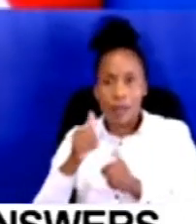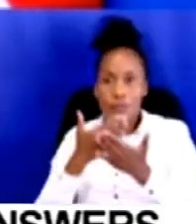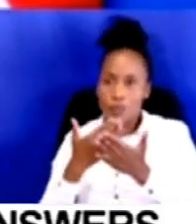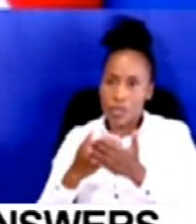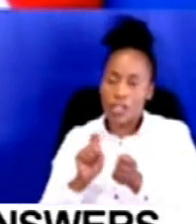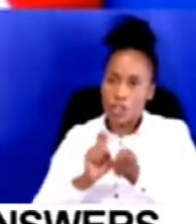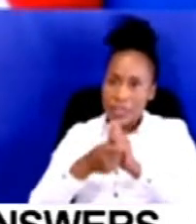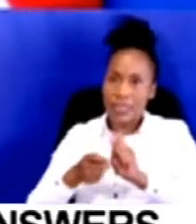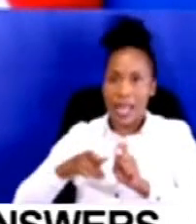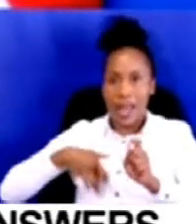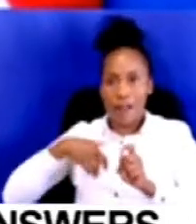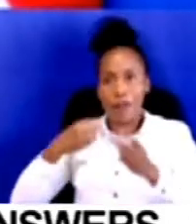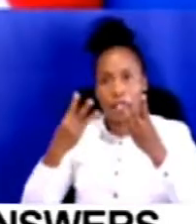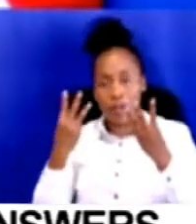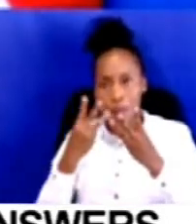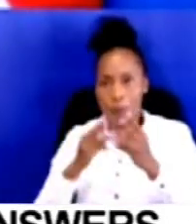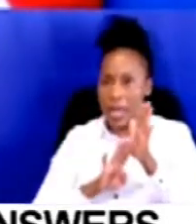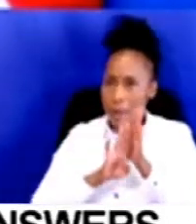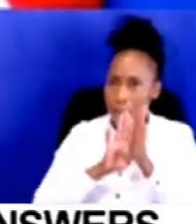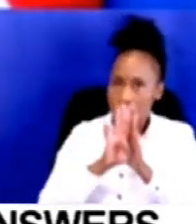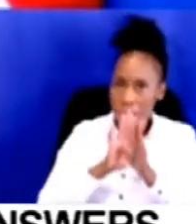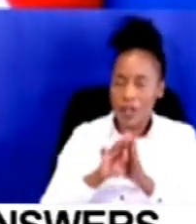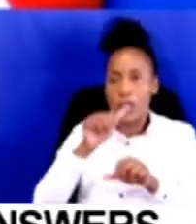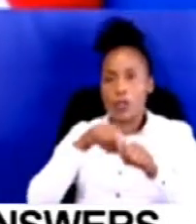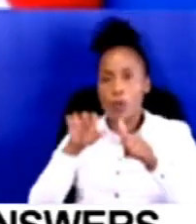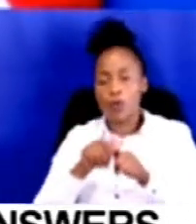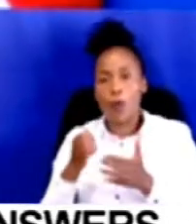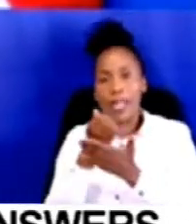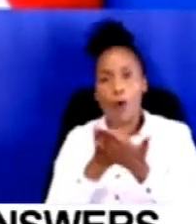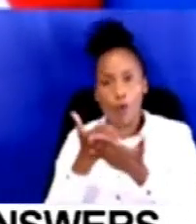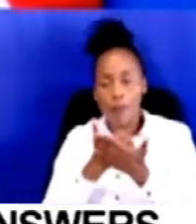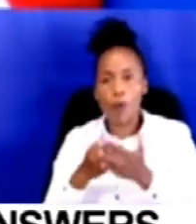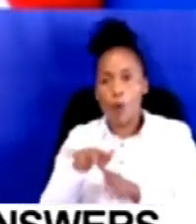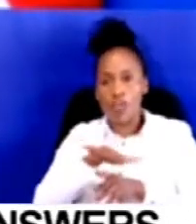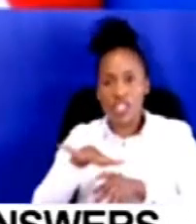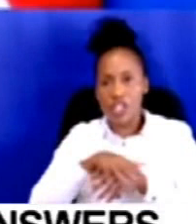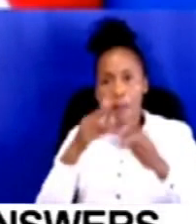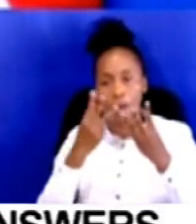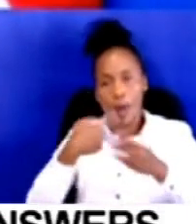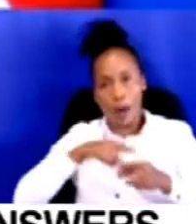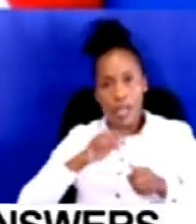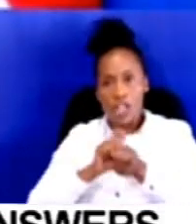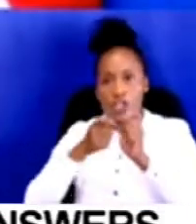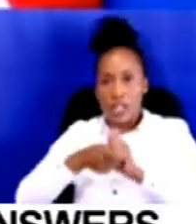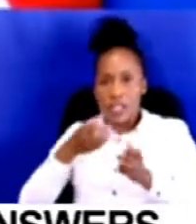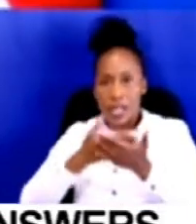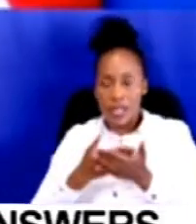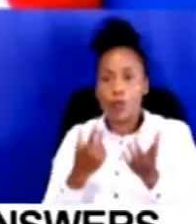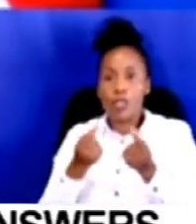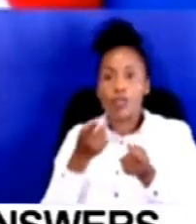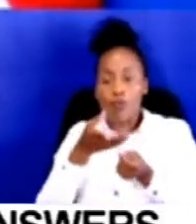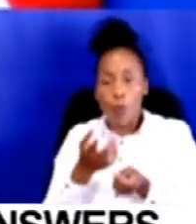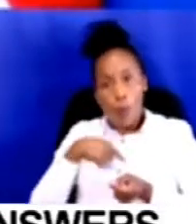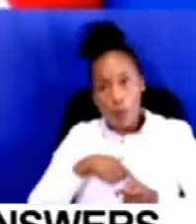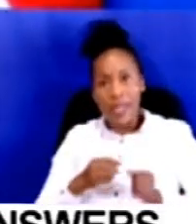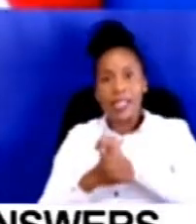concrete improvement to the socio-economic conditions of our people. Doing so as a